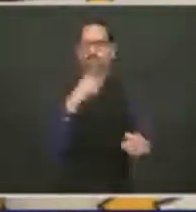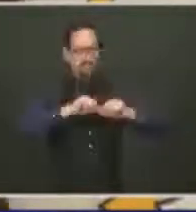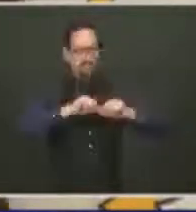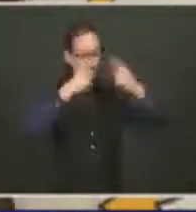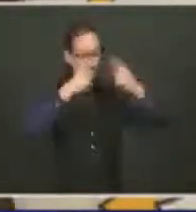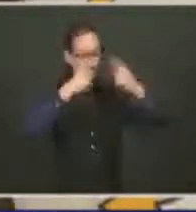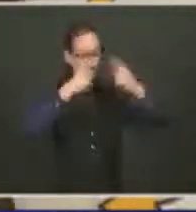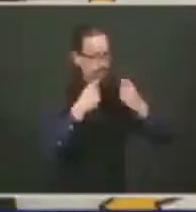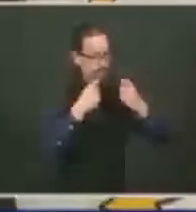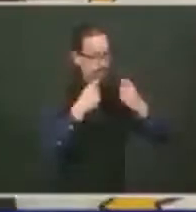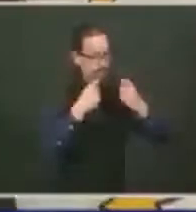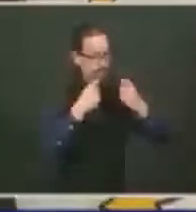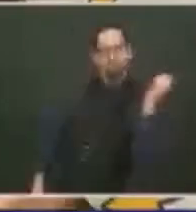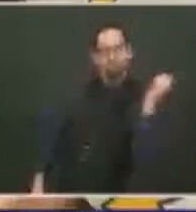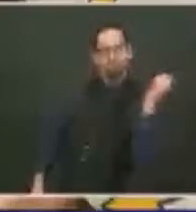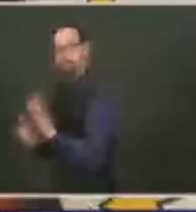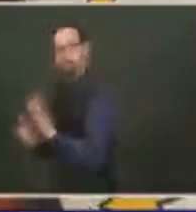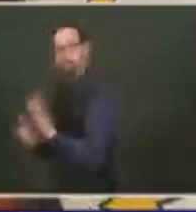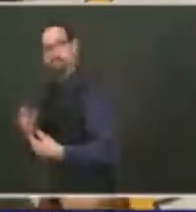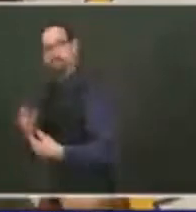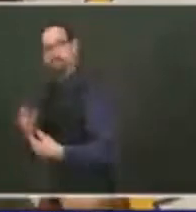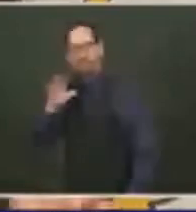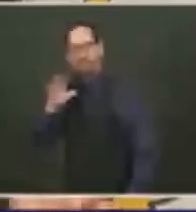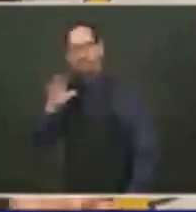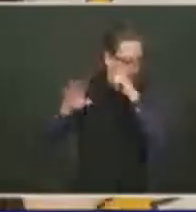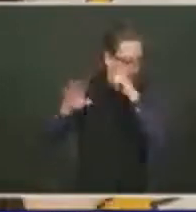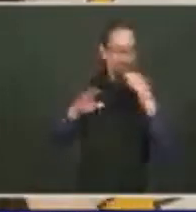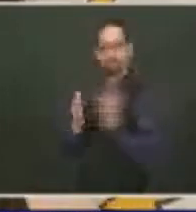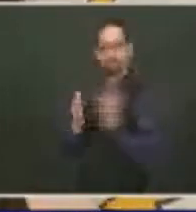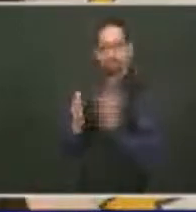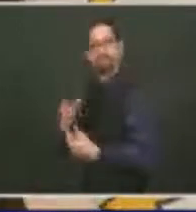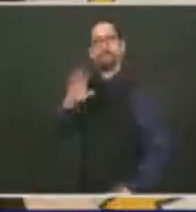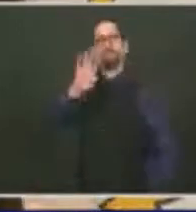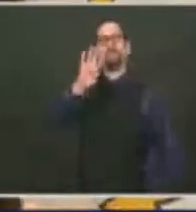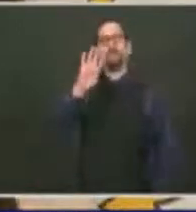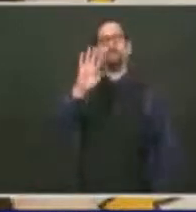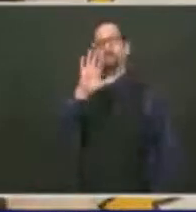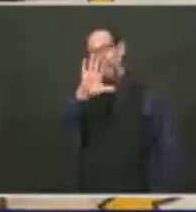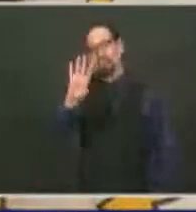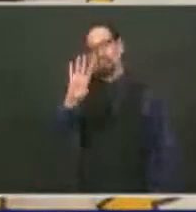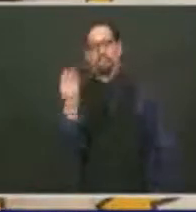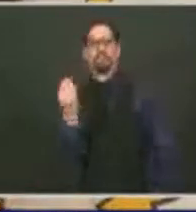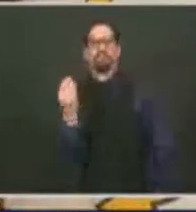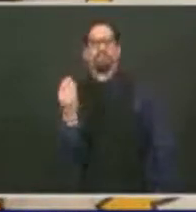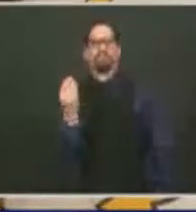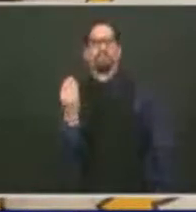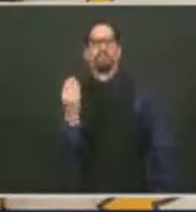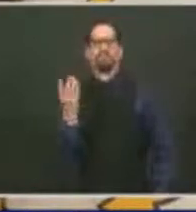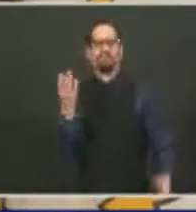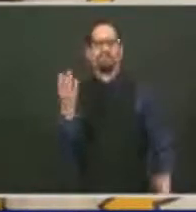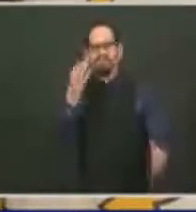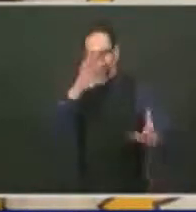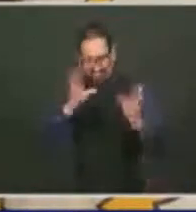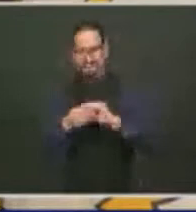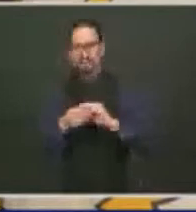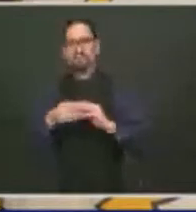cool. So then Wednesday, I'm just going about my day, and Wednesday night I get a text saying my results are available